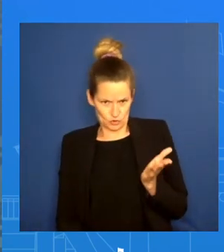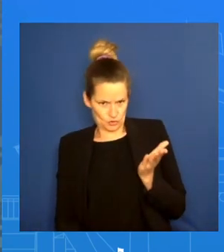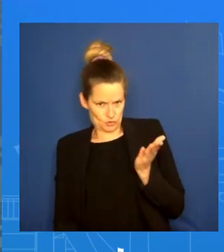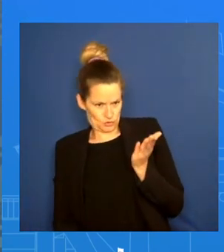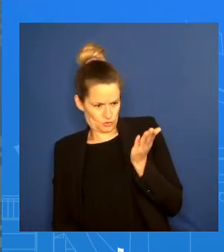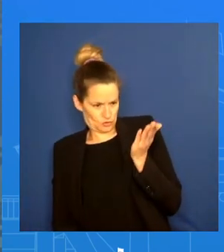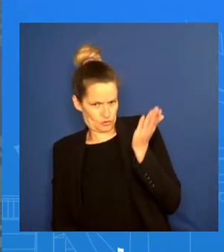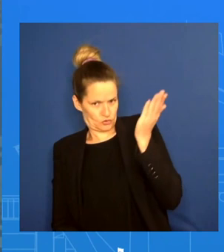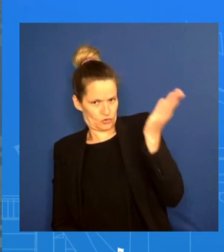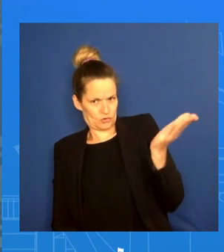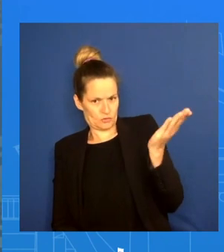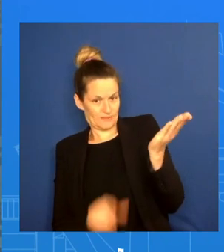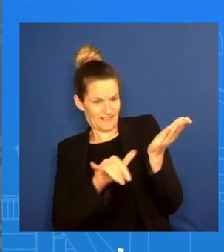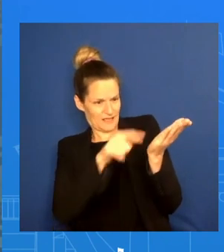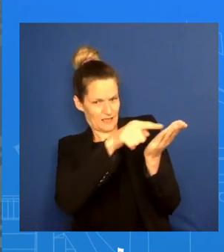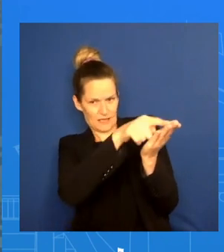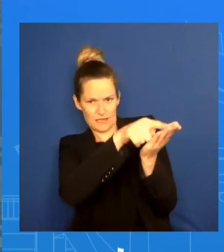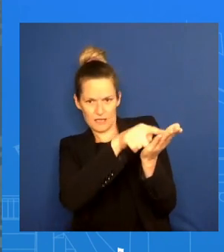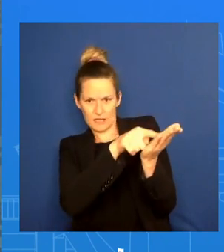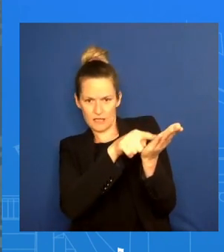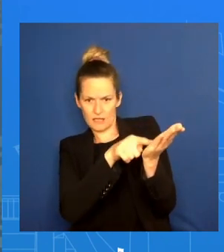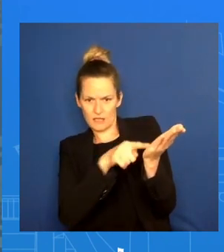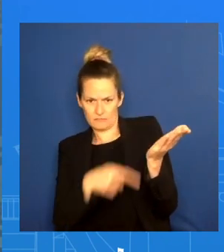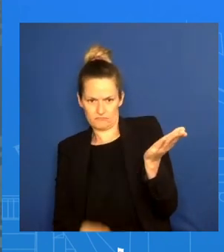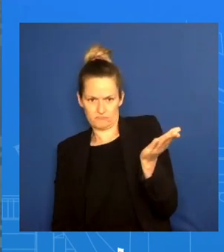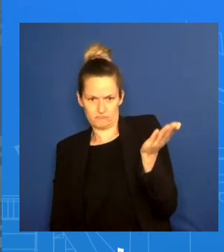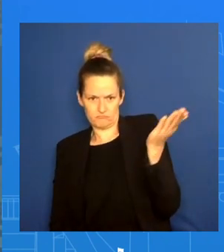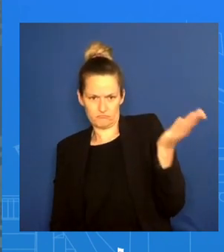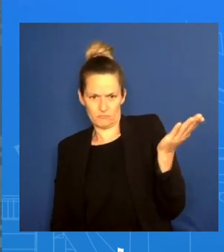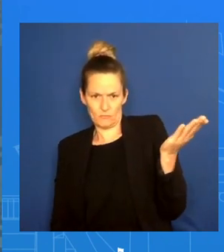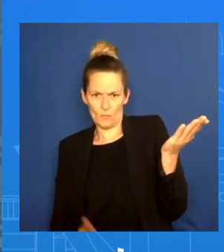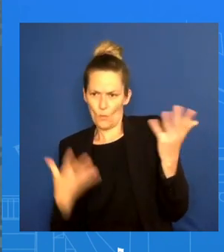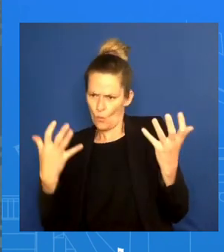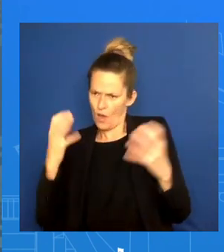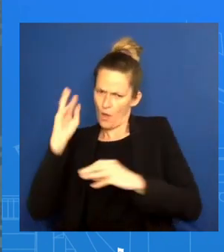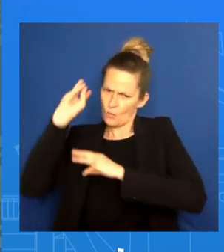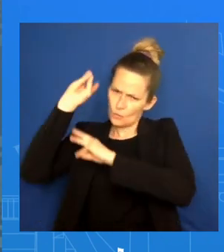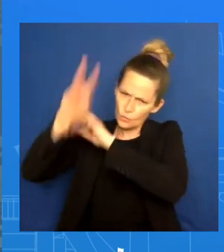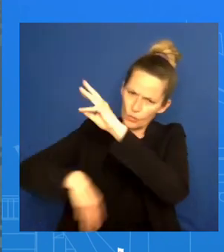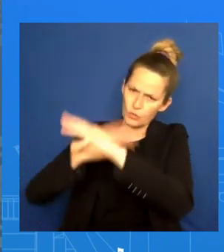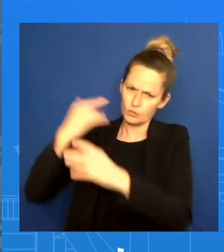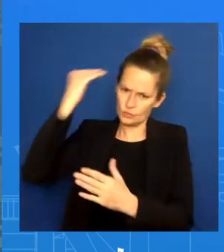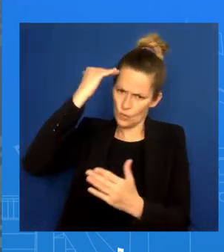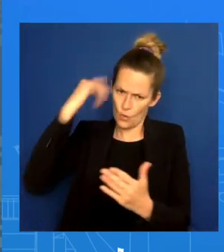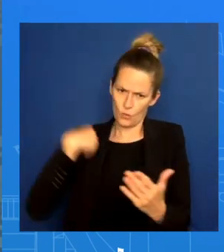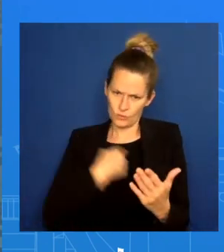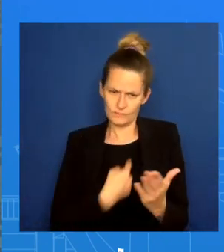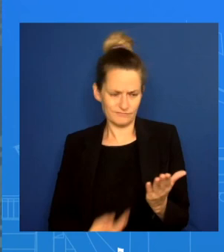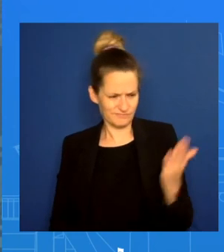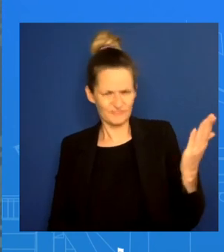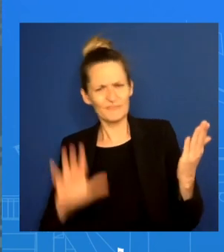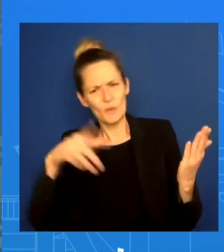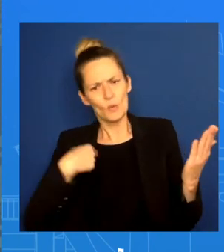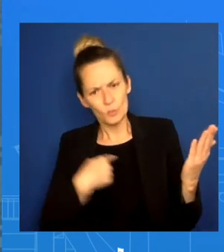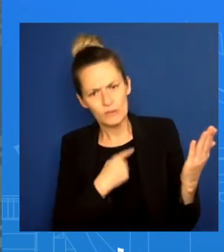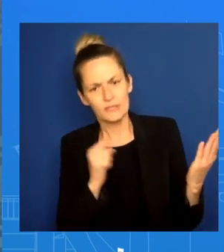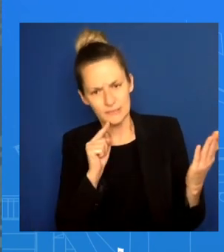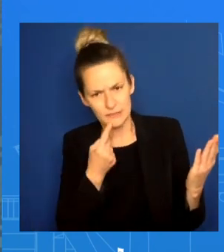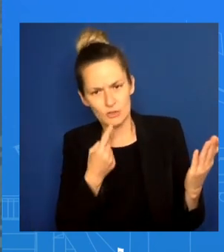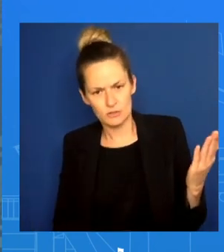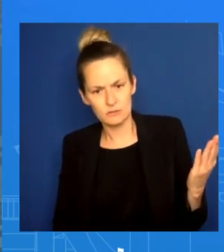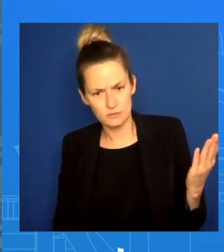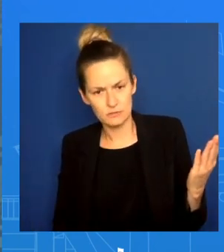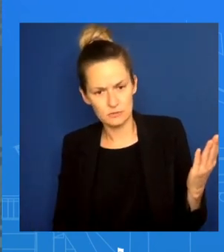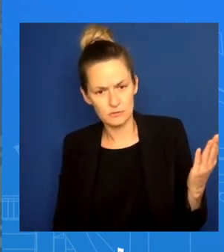know about the United States' seriousness with which we will try to get our citizens back home. I mean, there's a lot